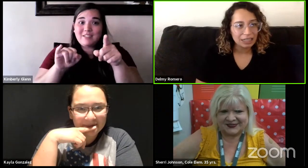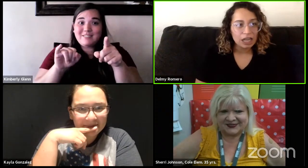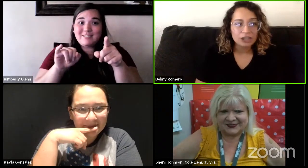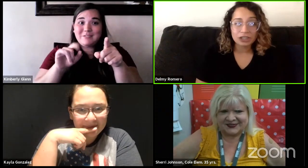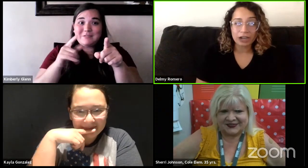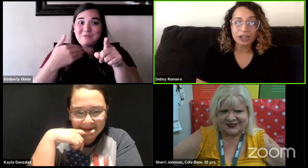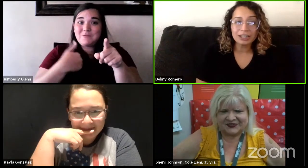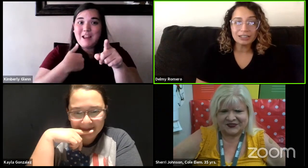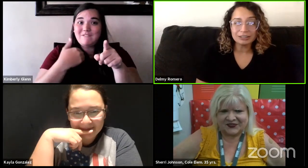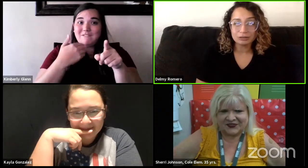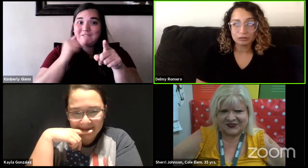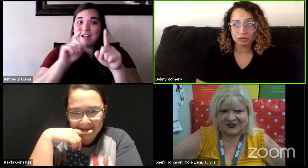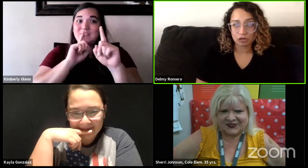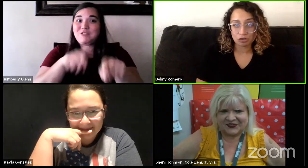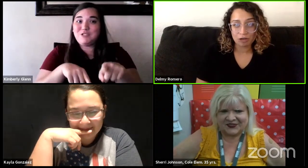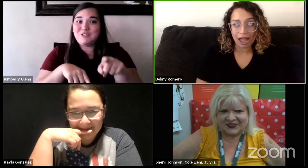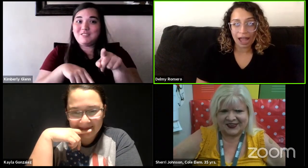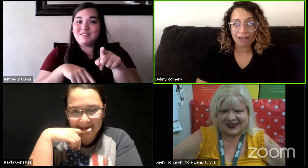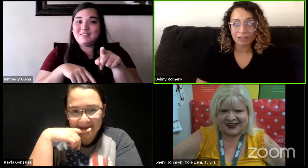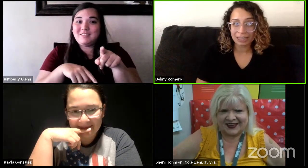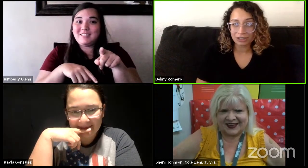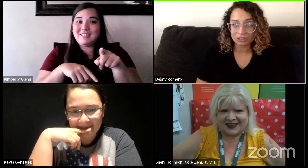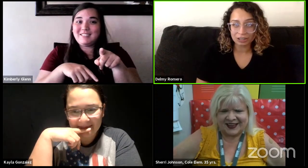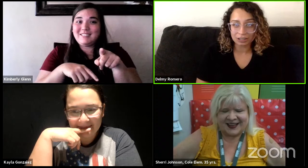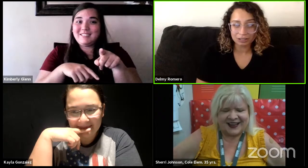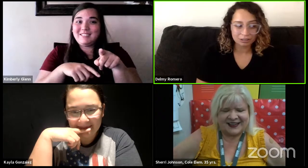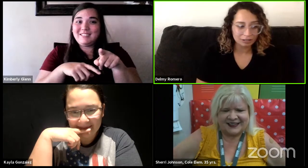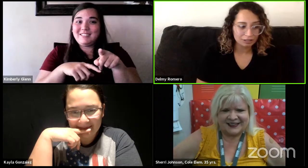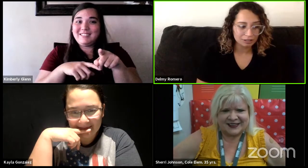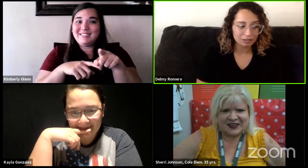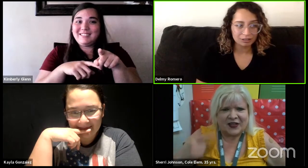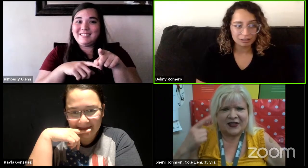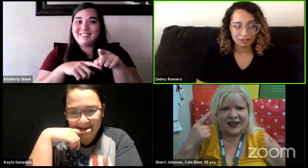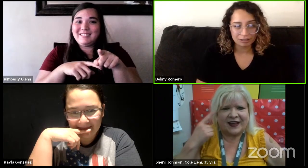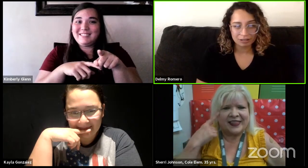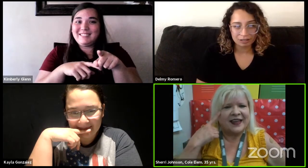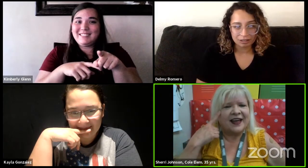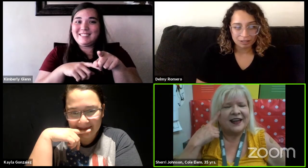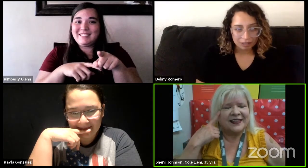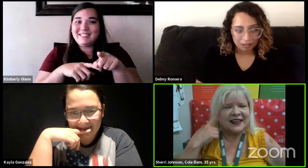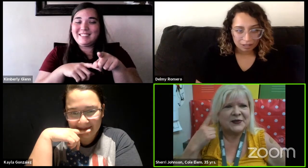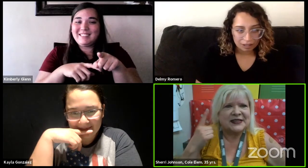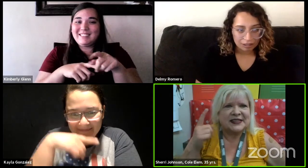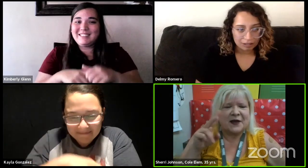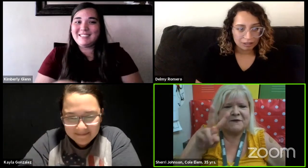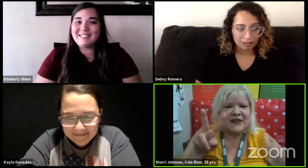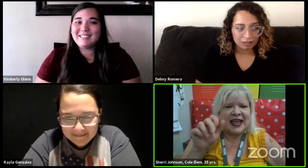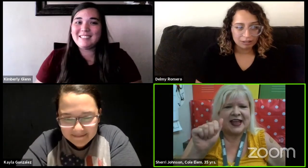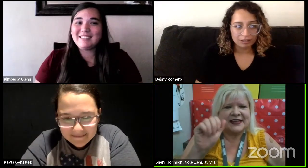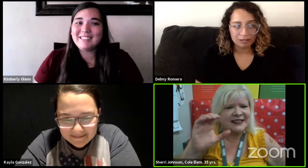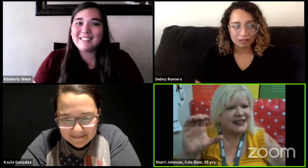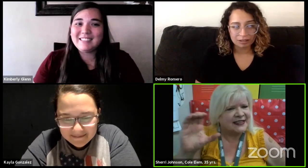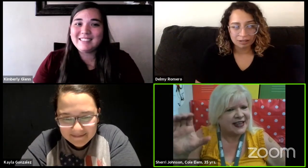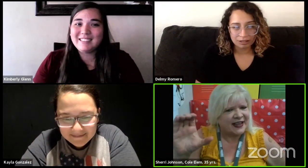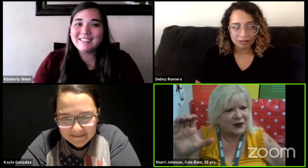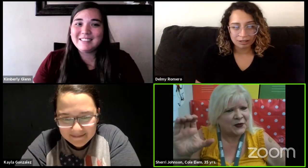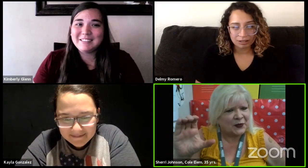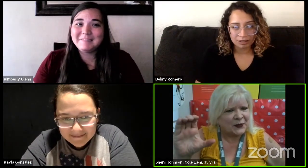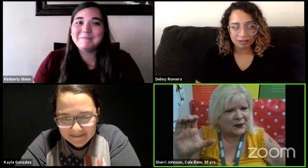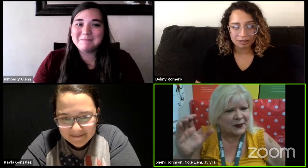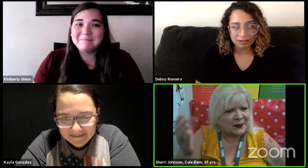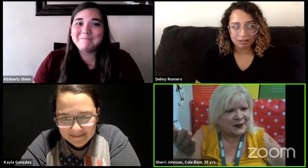see. Sherry, do you have an answer? I thought that it was